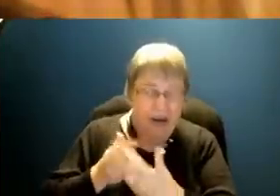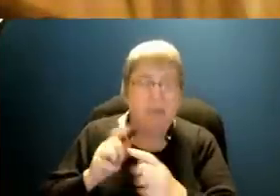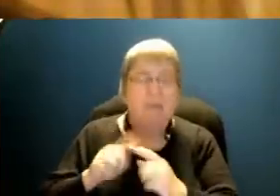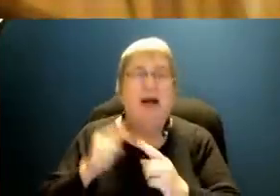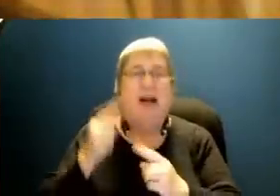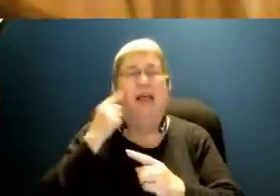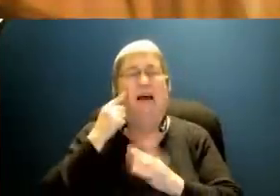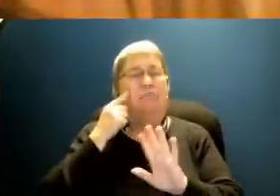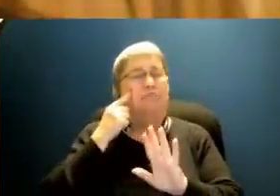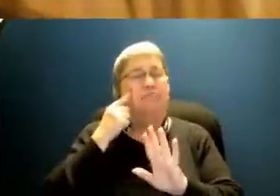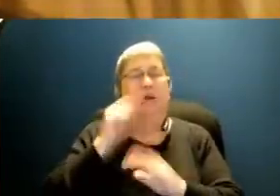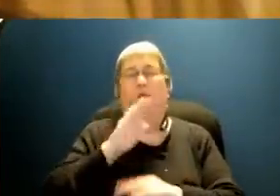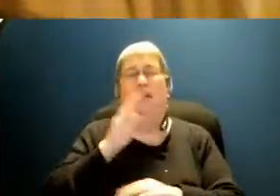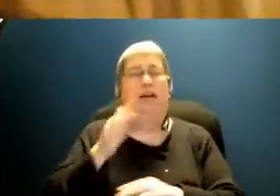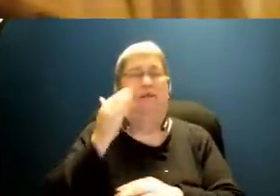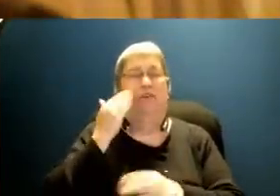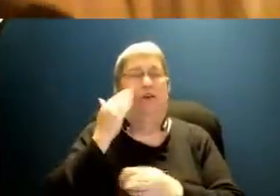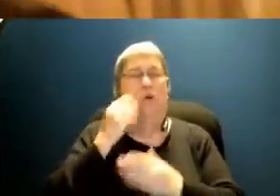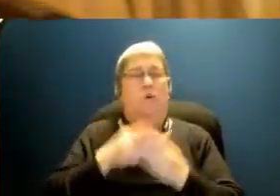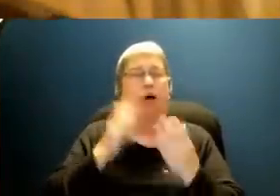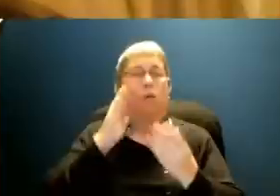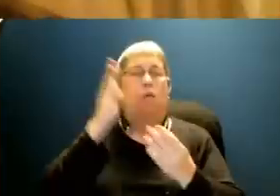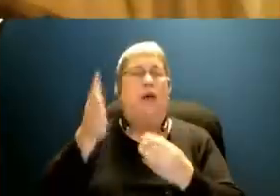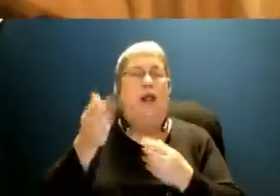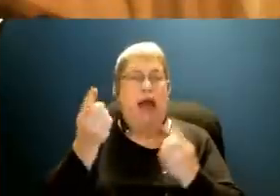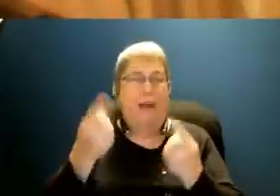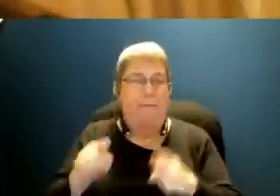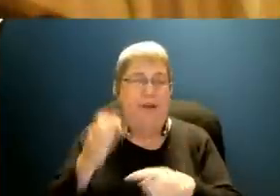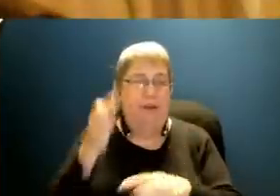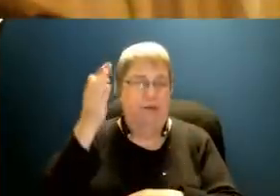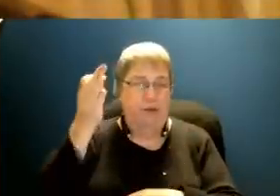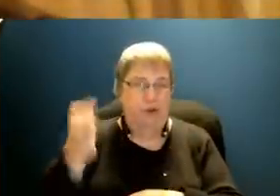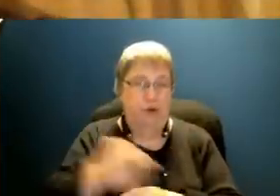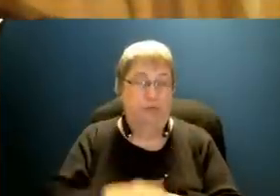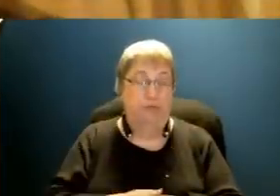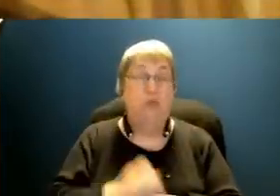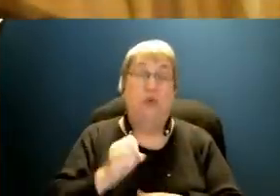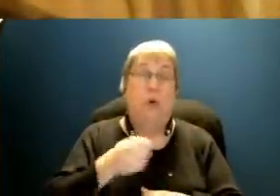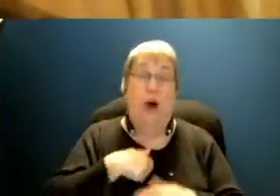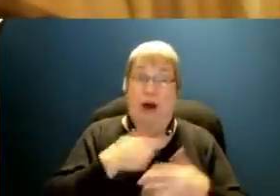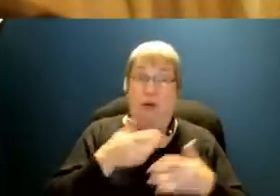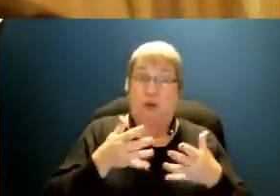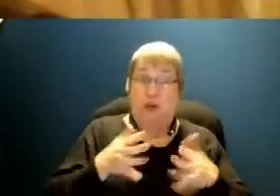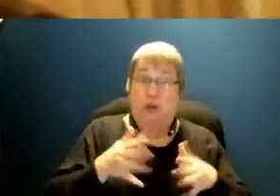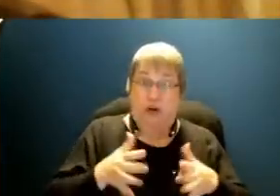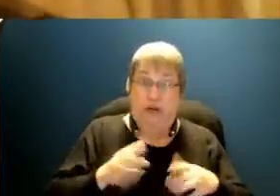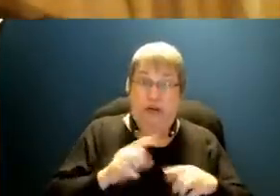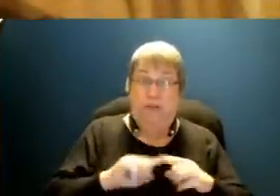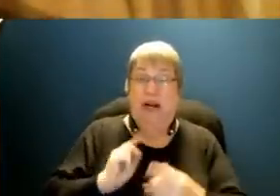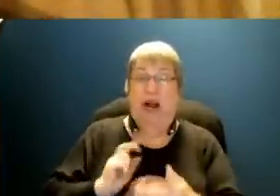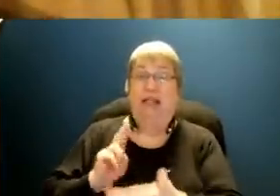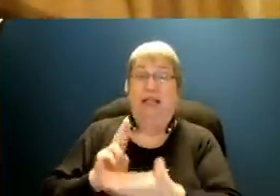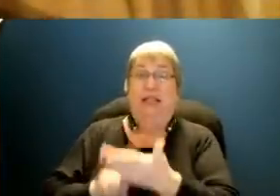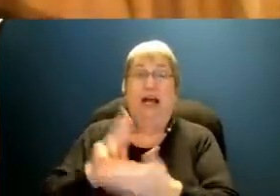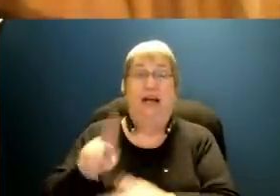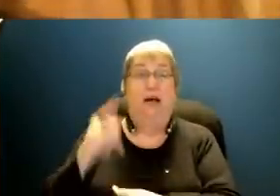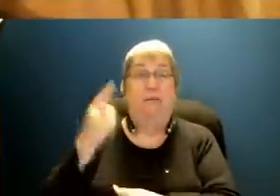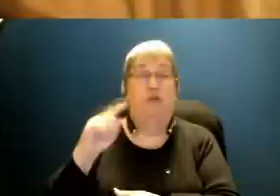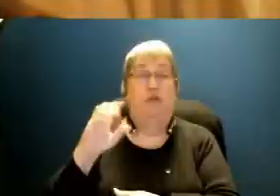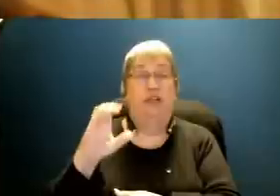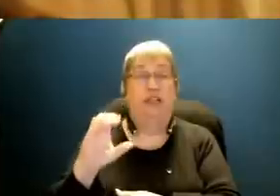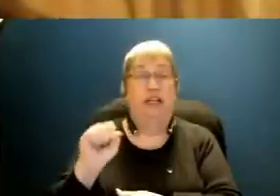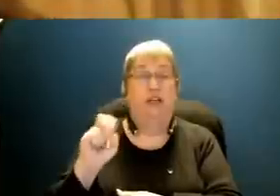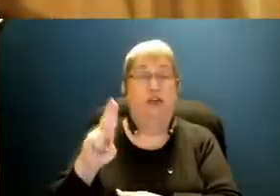never know what the future holds. So despite being nervous, I enrolled at a CSU Global and pursued my